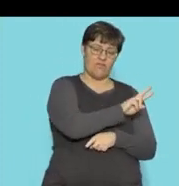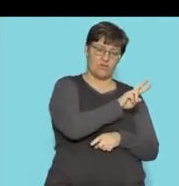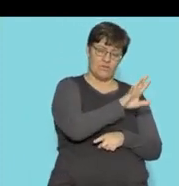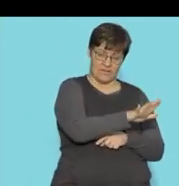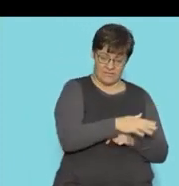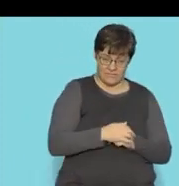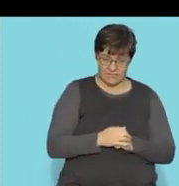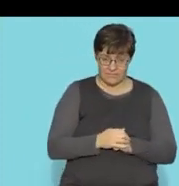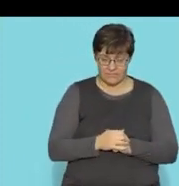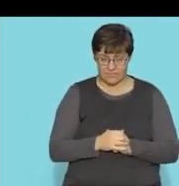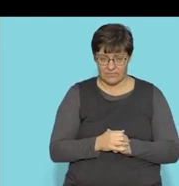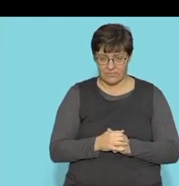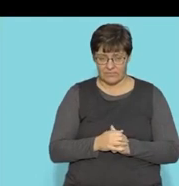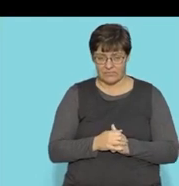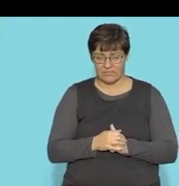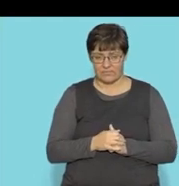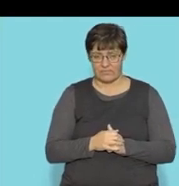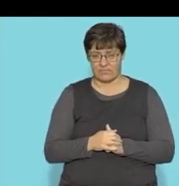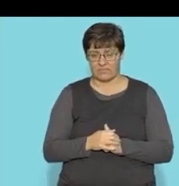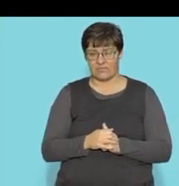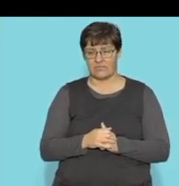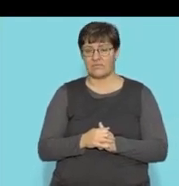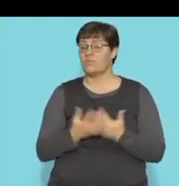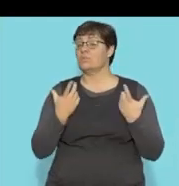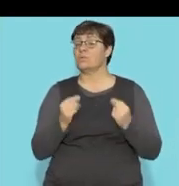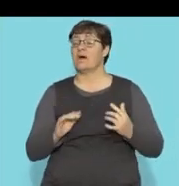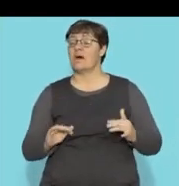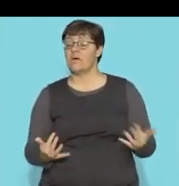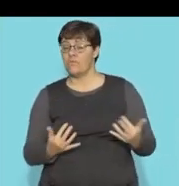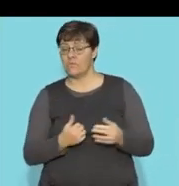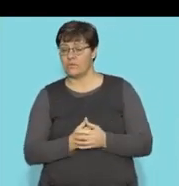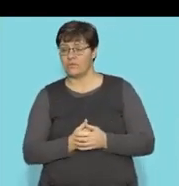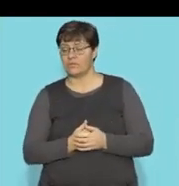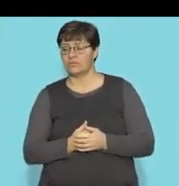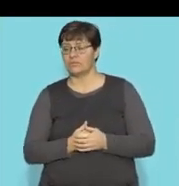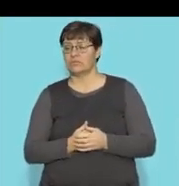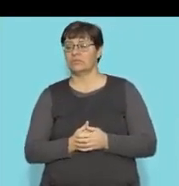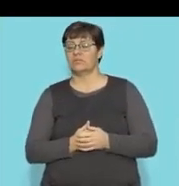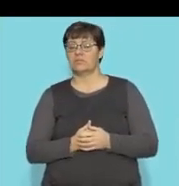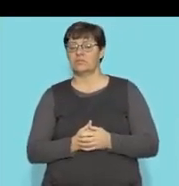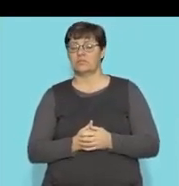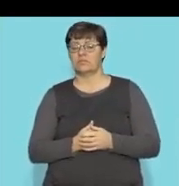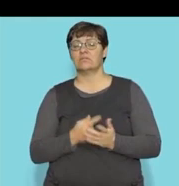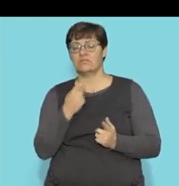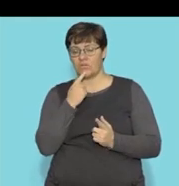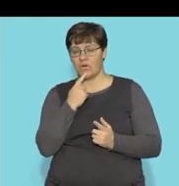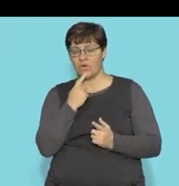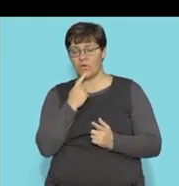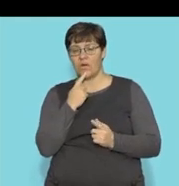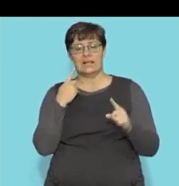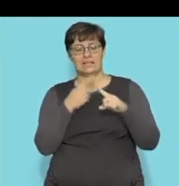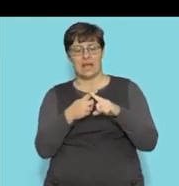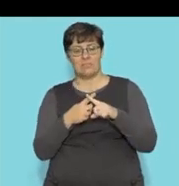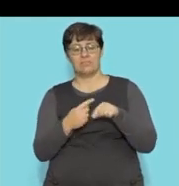my original volume of 425. And how I'm going to do that is by taking the multiplicative